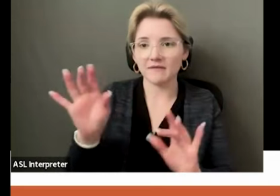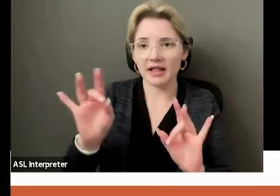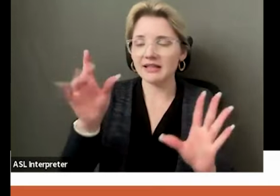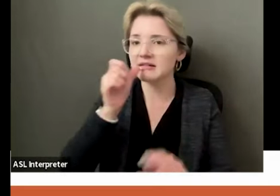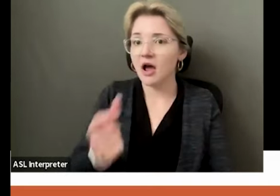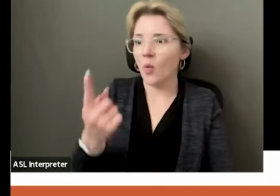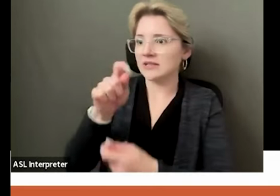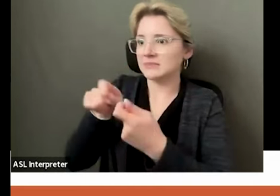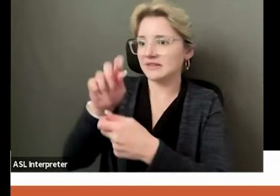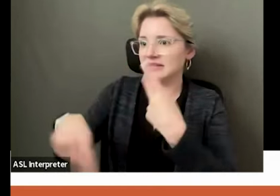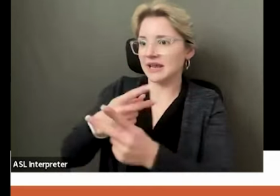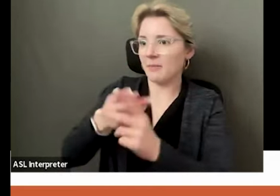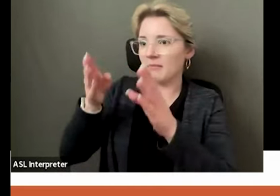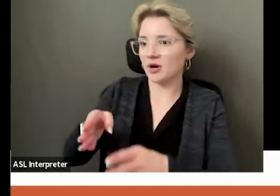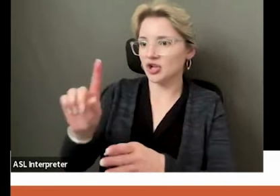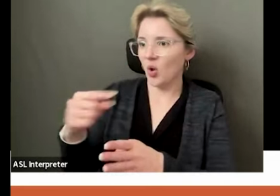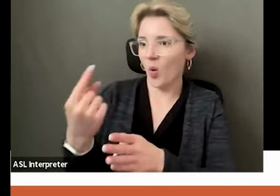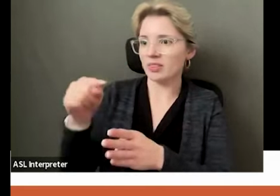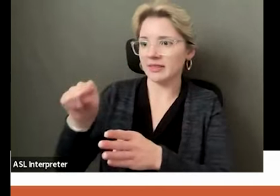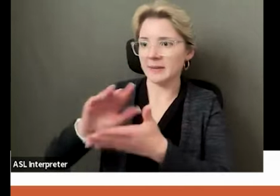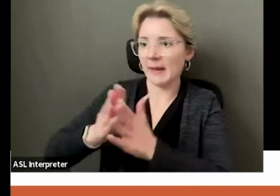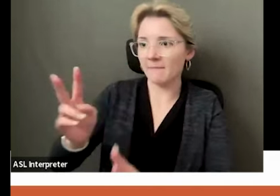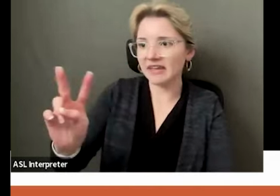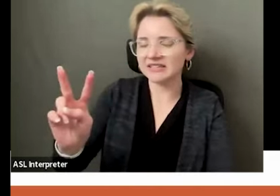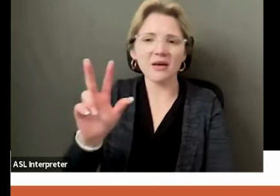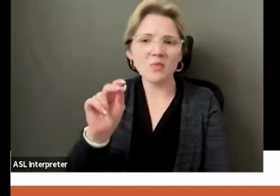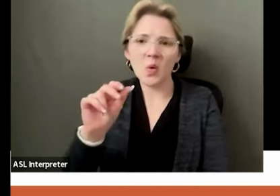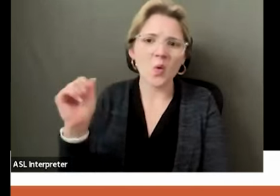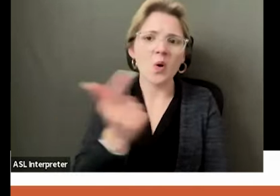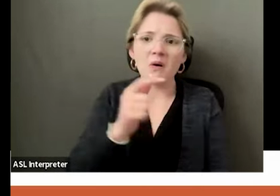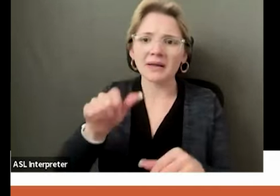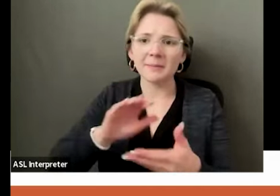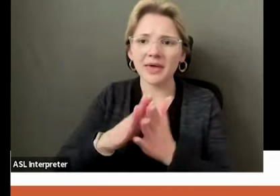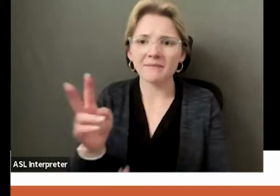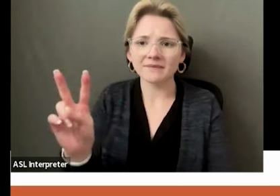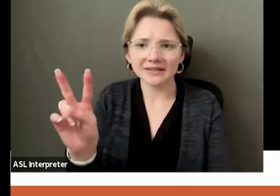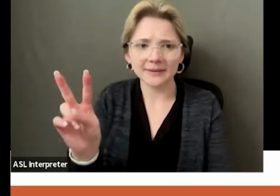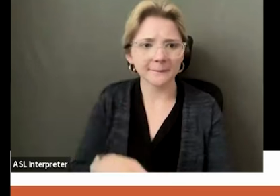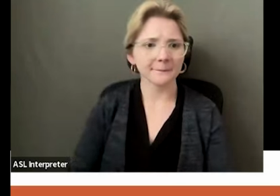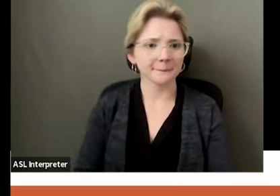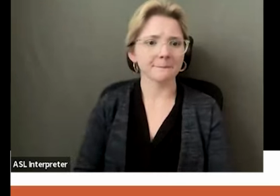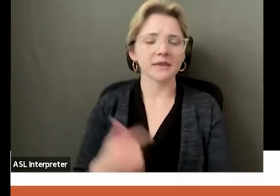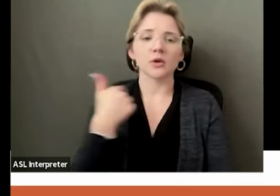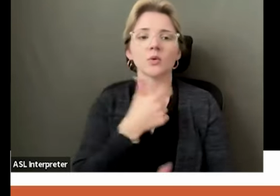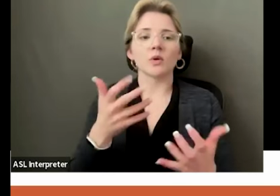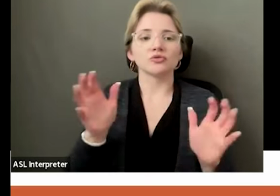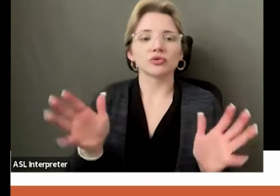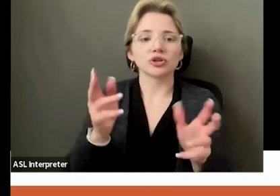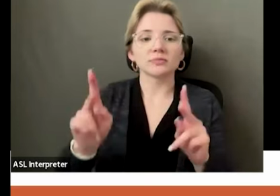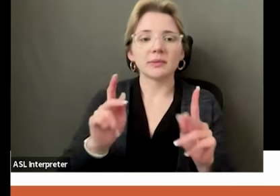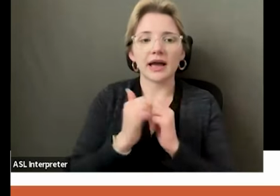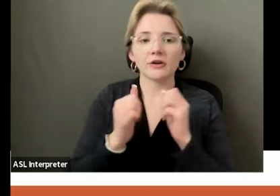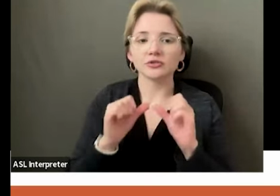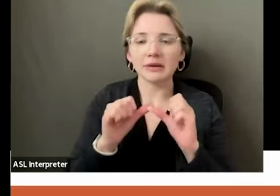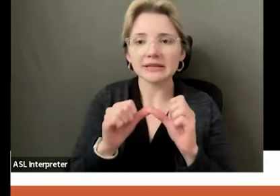So domestic violence is, as you may know, is a pattern of abusive behaviors used to gain and maintain power and control. This is typically